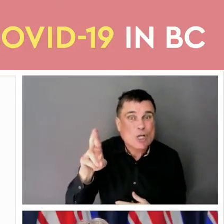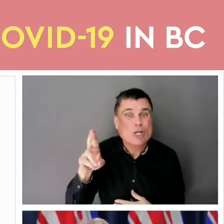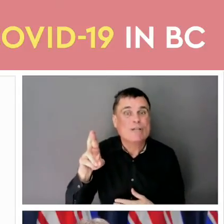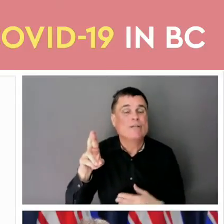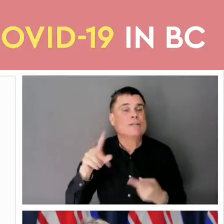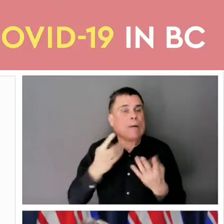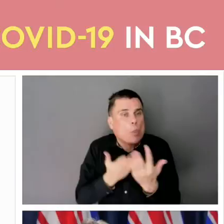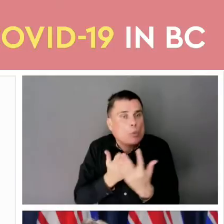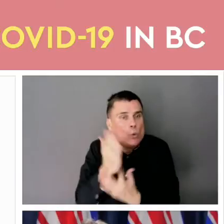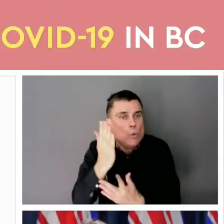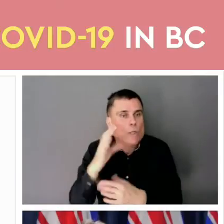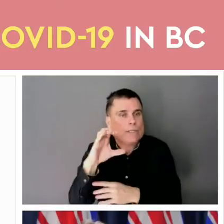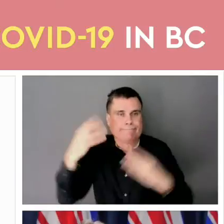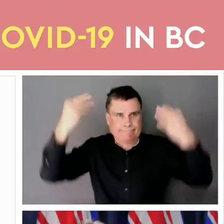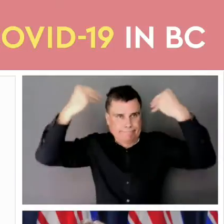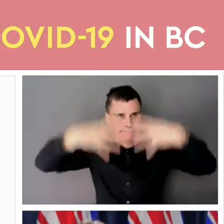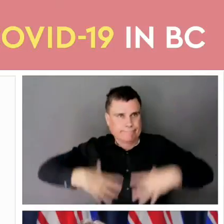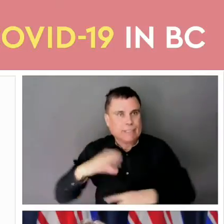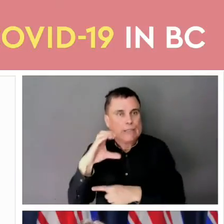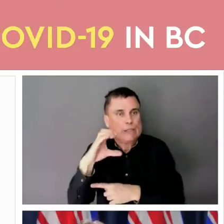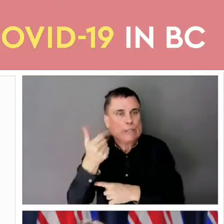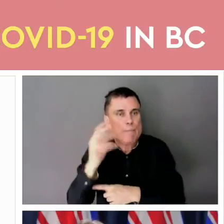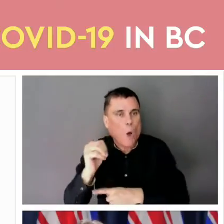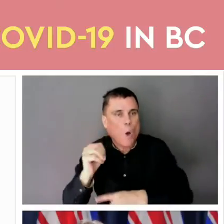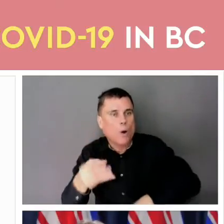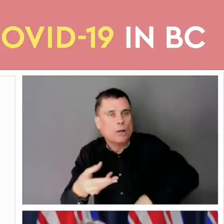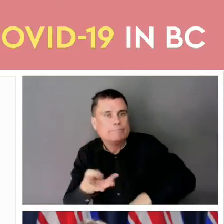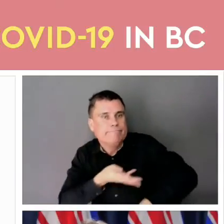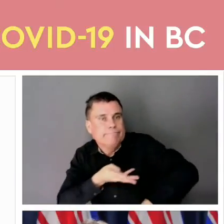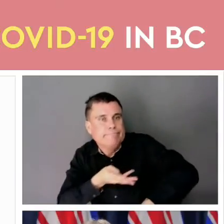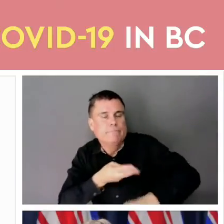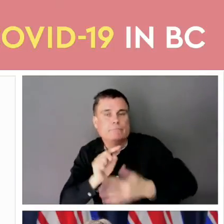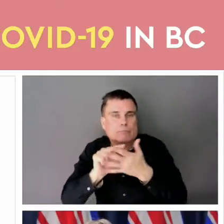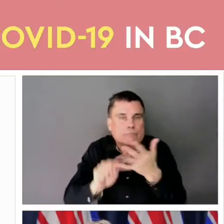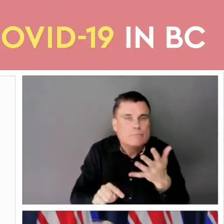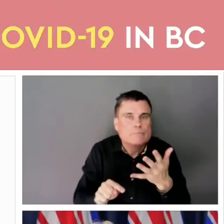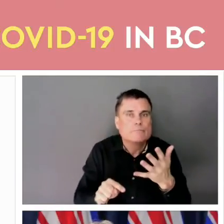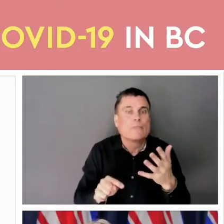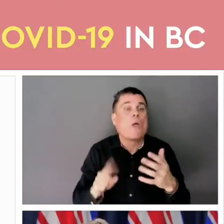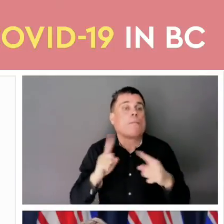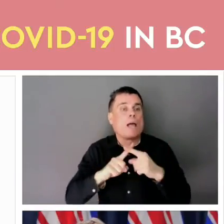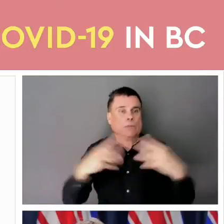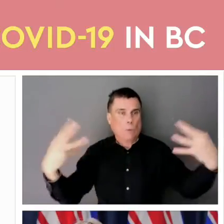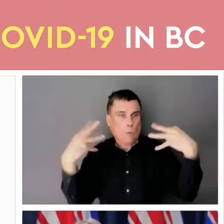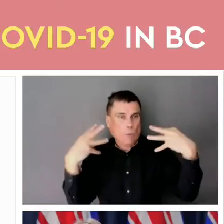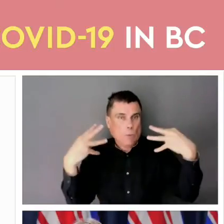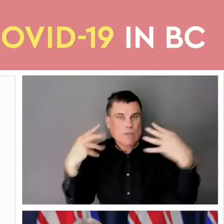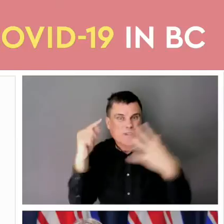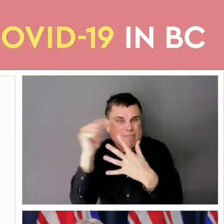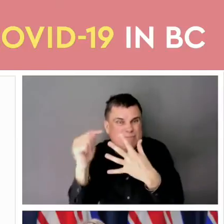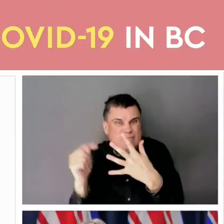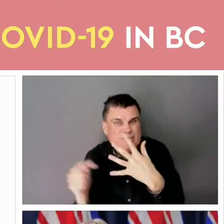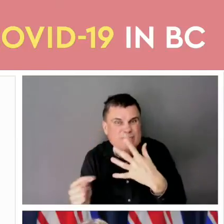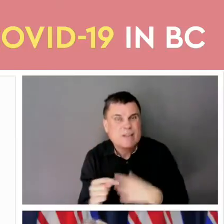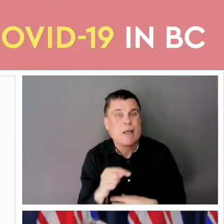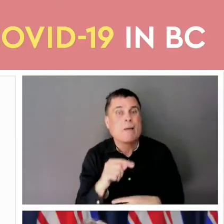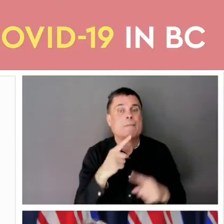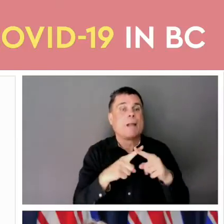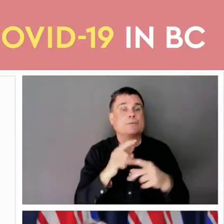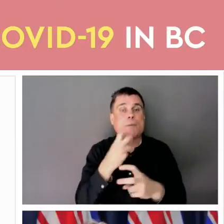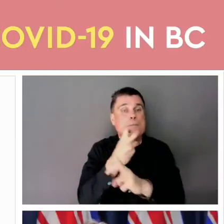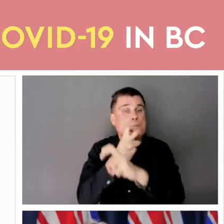with lung cancer who are receiving radiation to their lung, people with bone marrow and blood cancers who